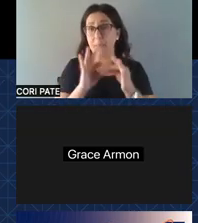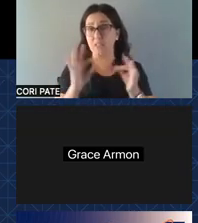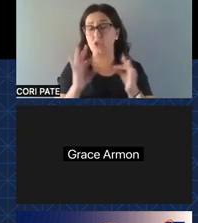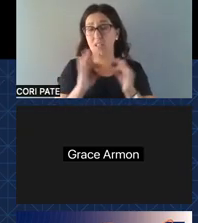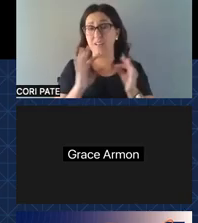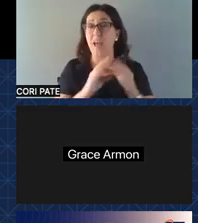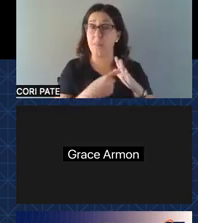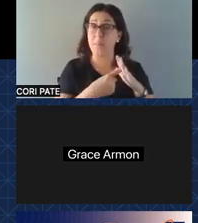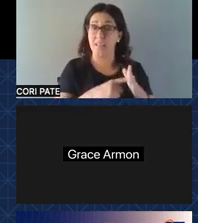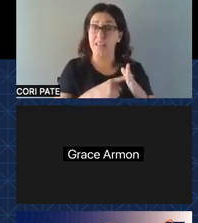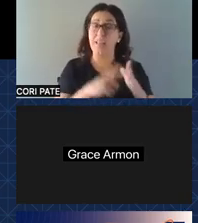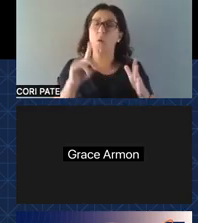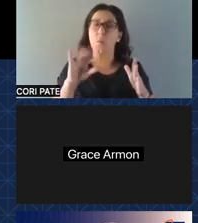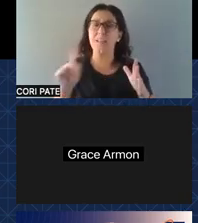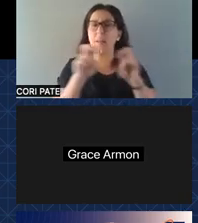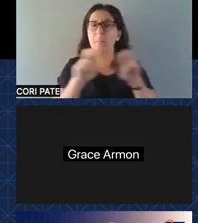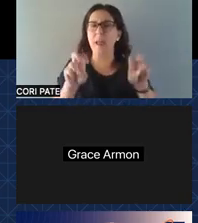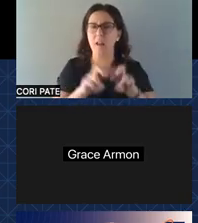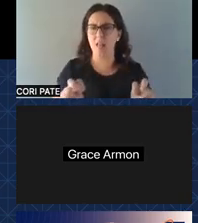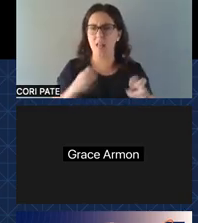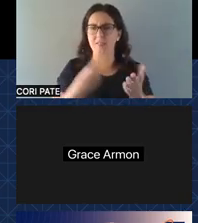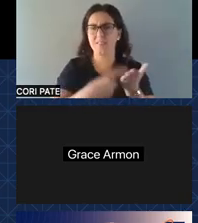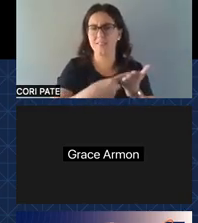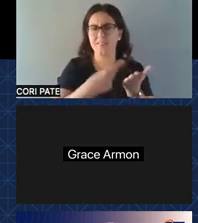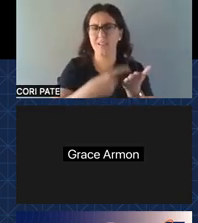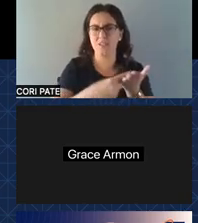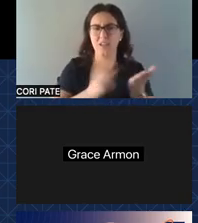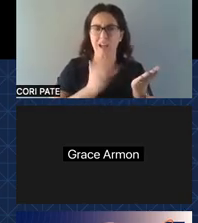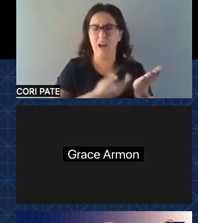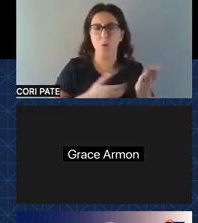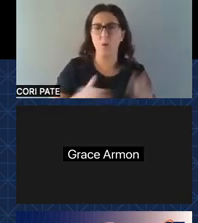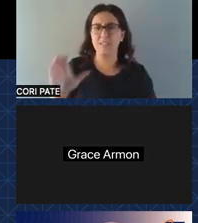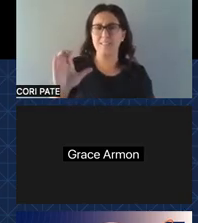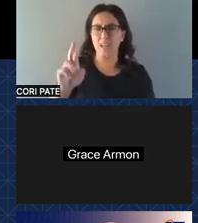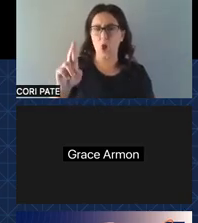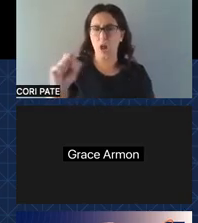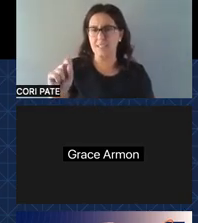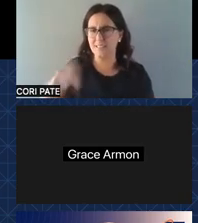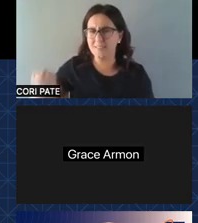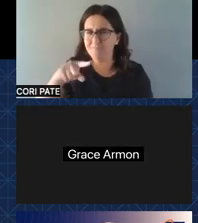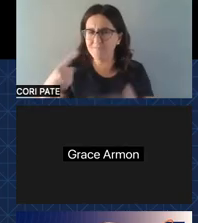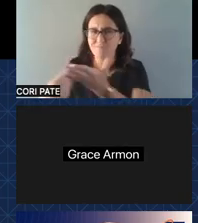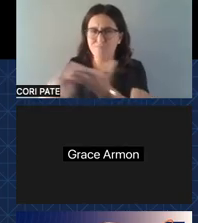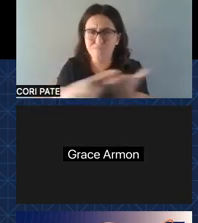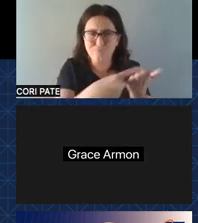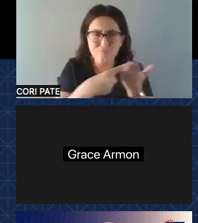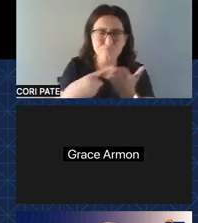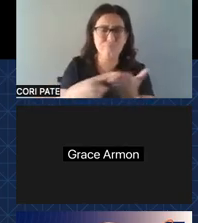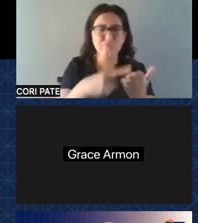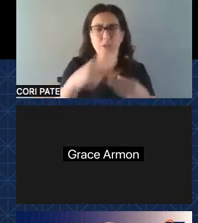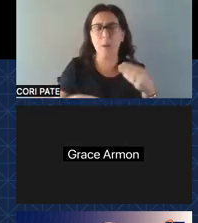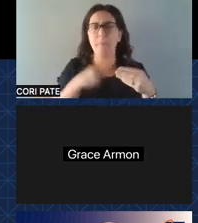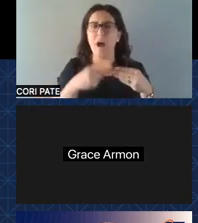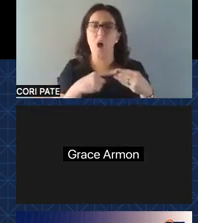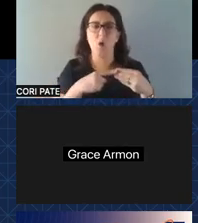a panel discussion with all our CRSs, talking about more